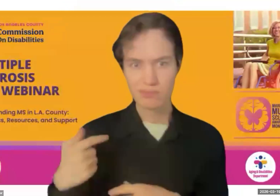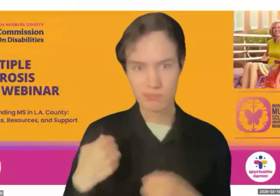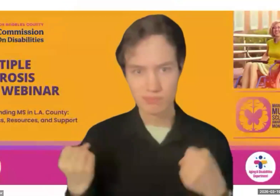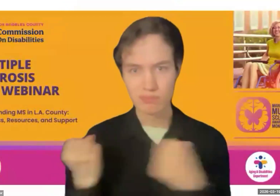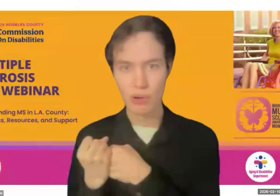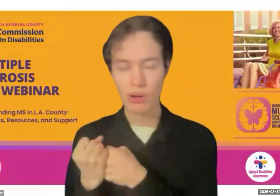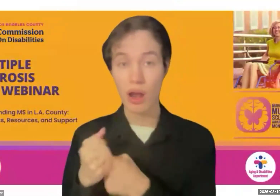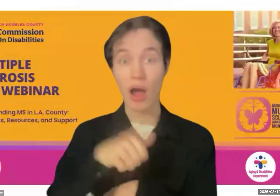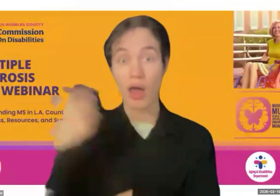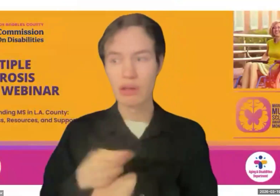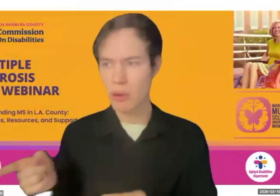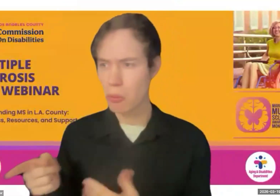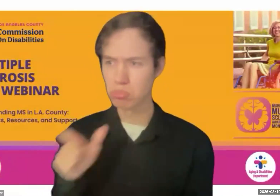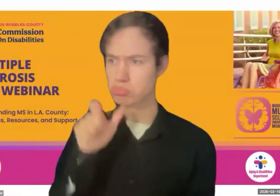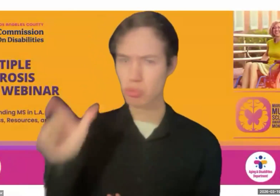also encourage anybody